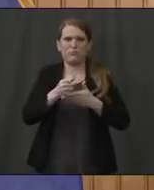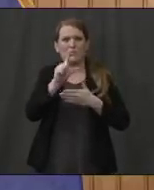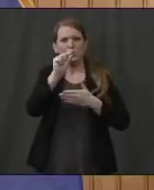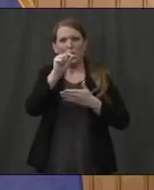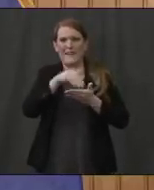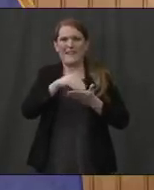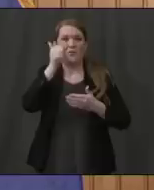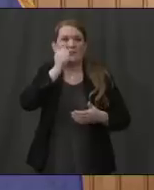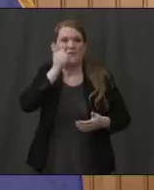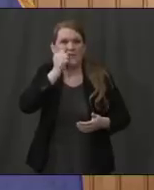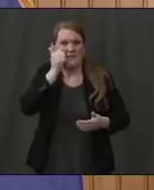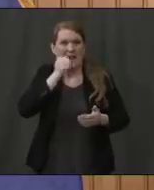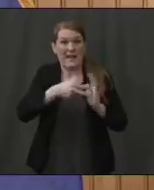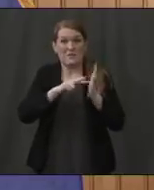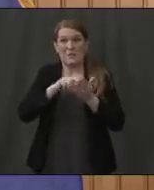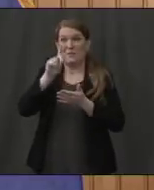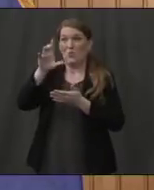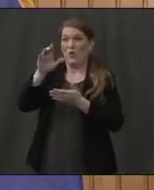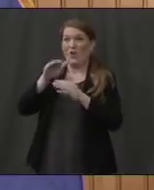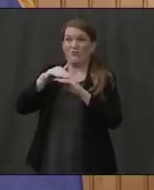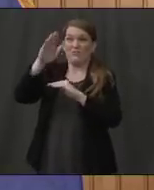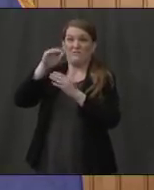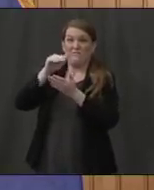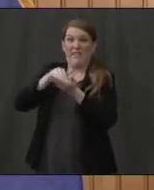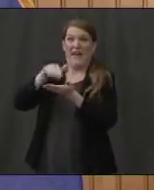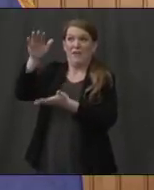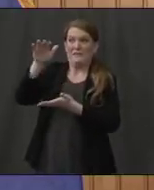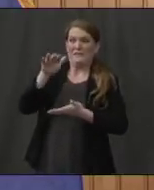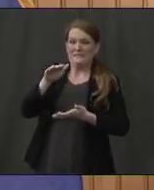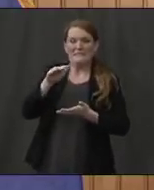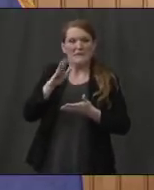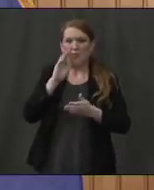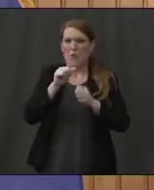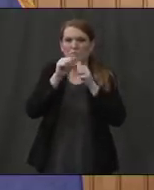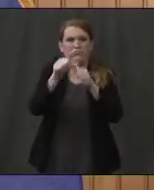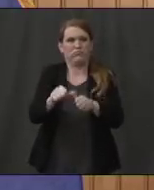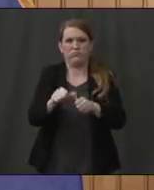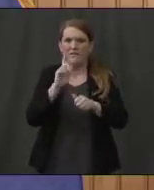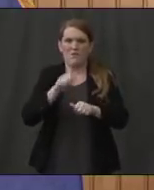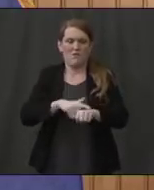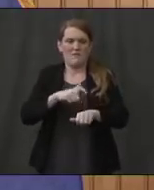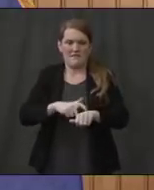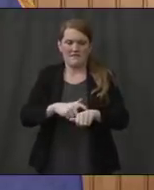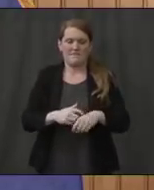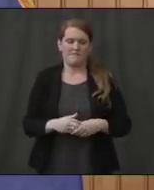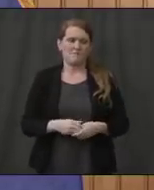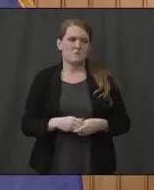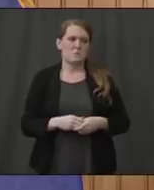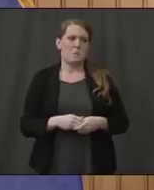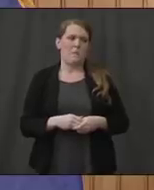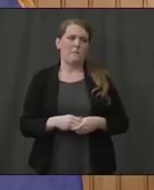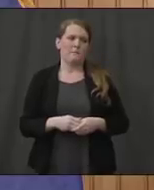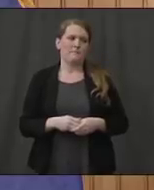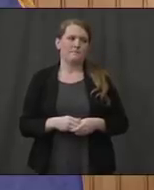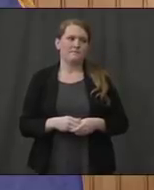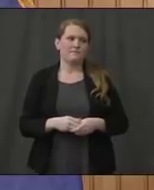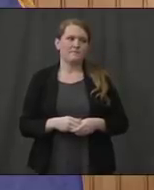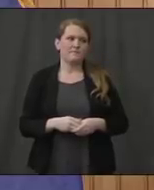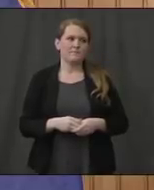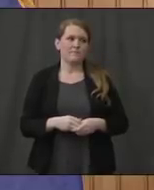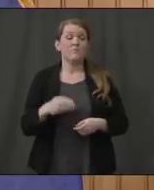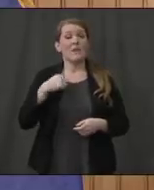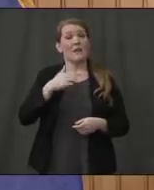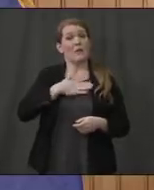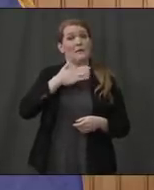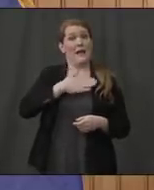have a long way to go there. I was very happy with the fact that we did our PSA asking